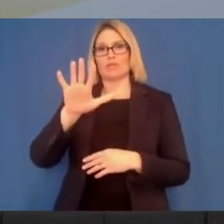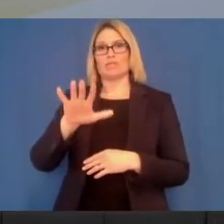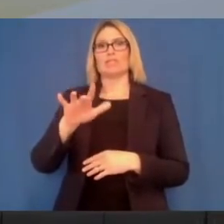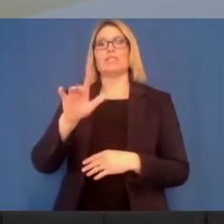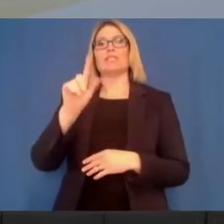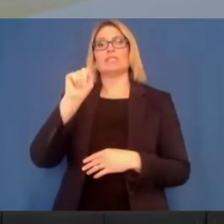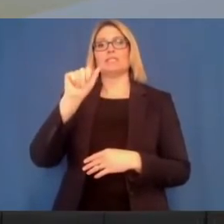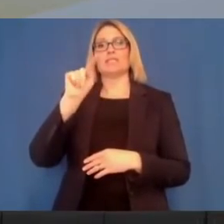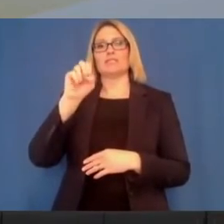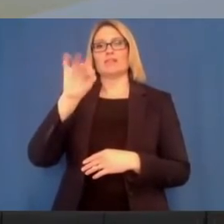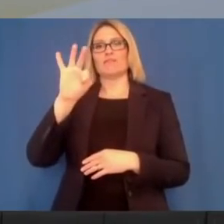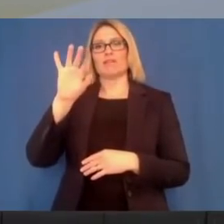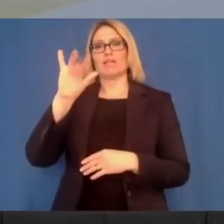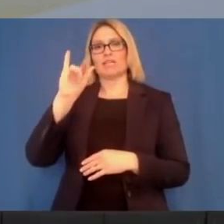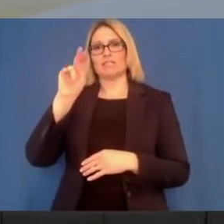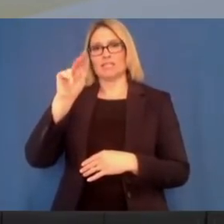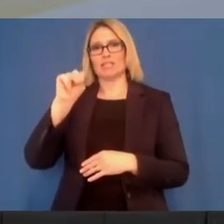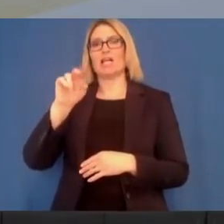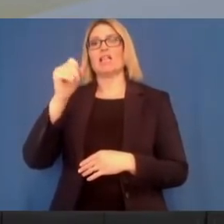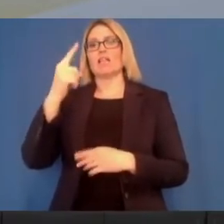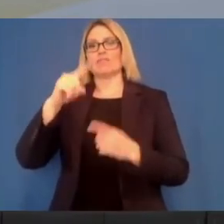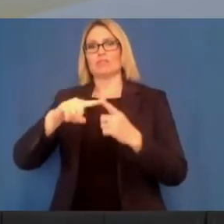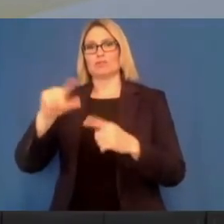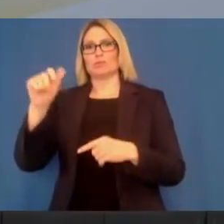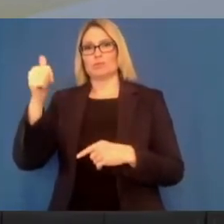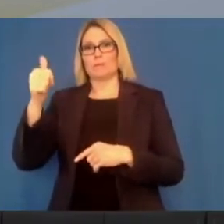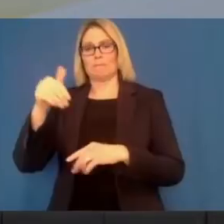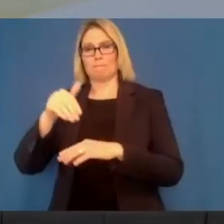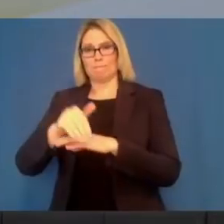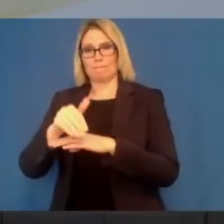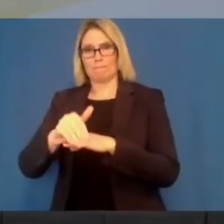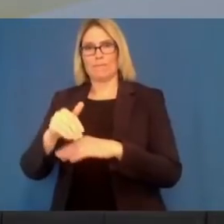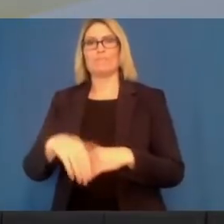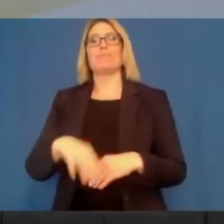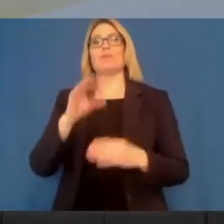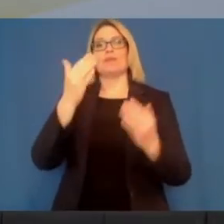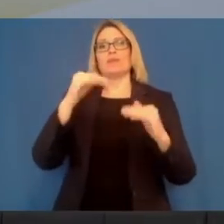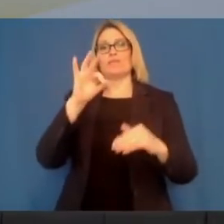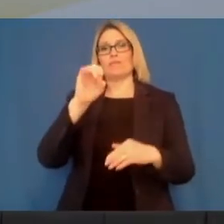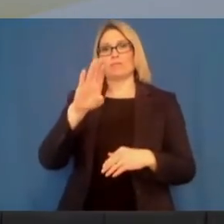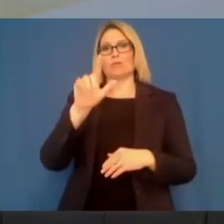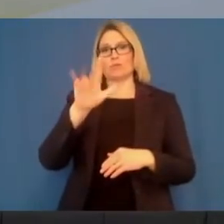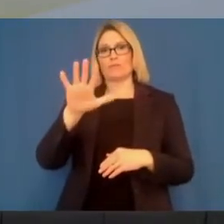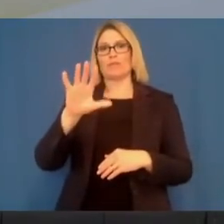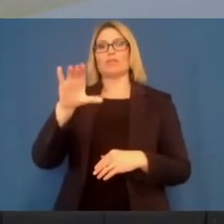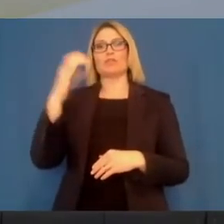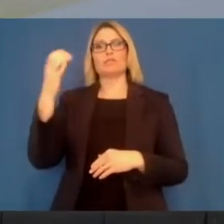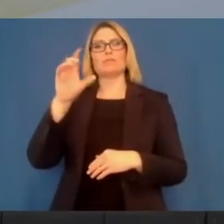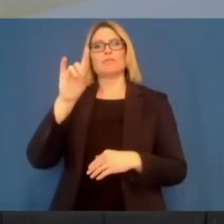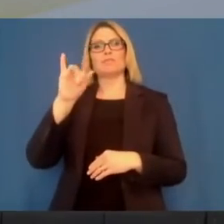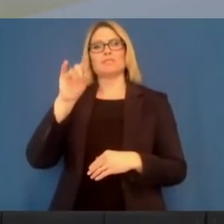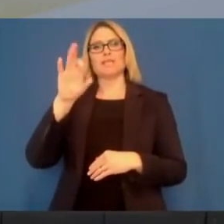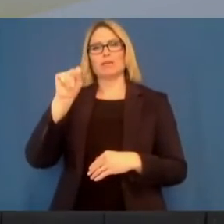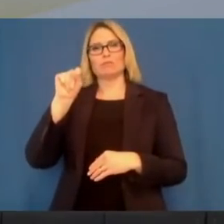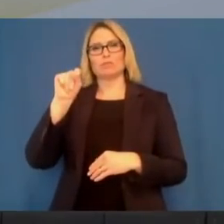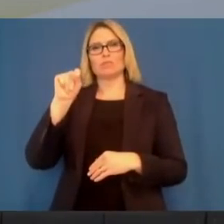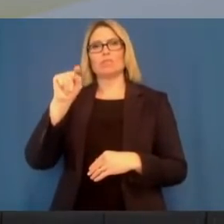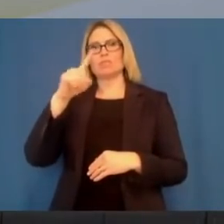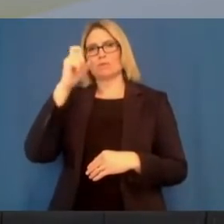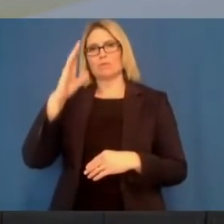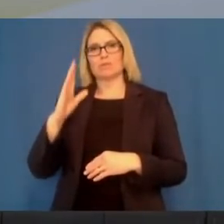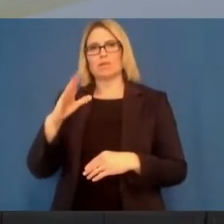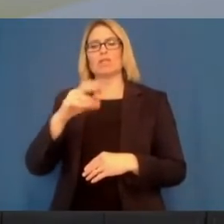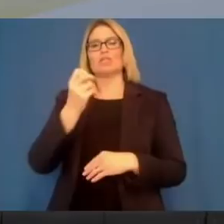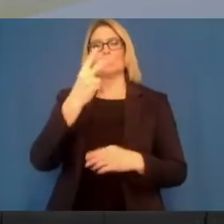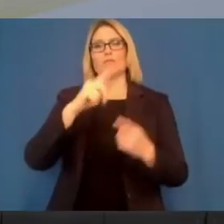India in Charlottetown, between 11 a.m. and 10 p.m. February 25th, Christmas Discounters in Summerside, between 12 p.m. and